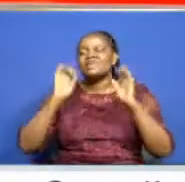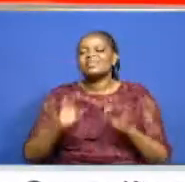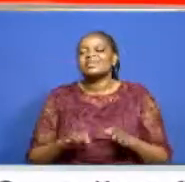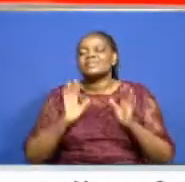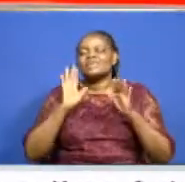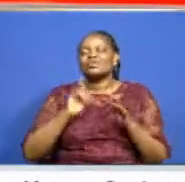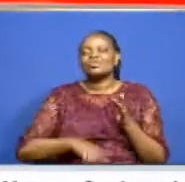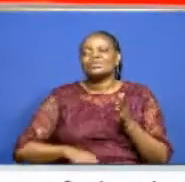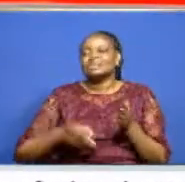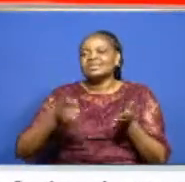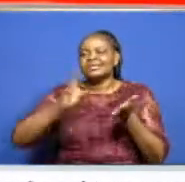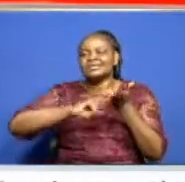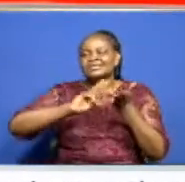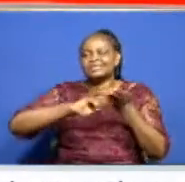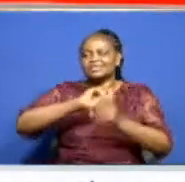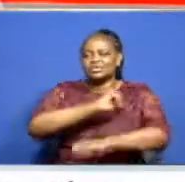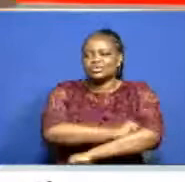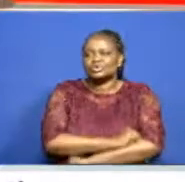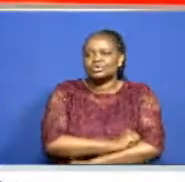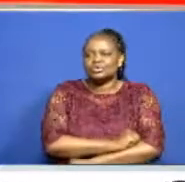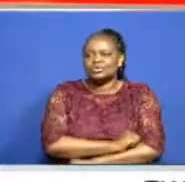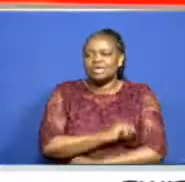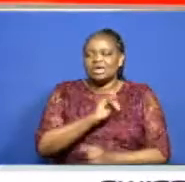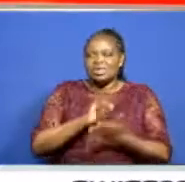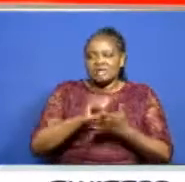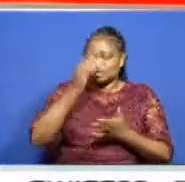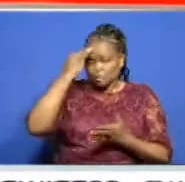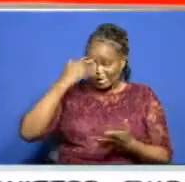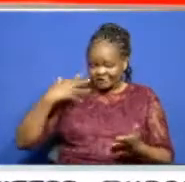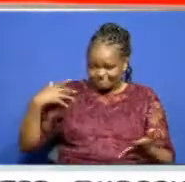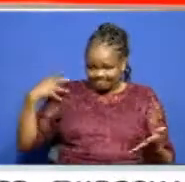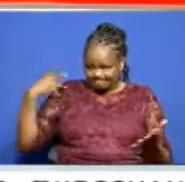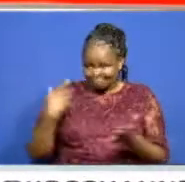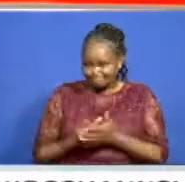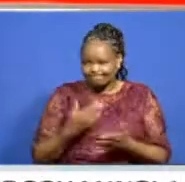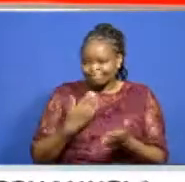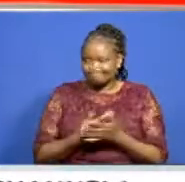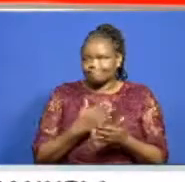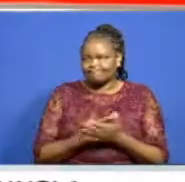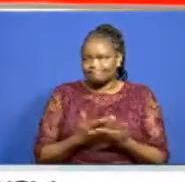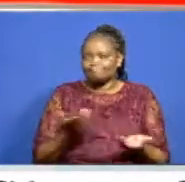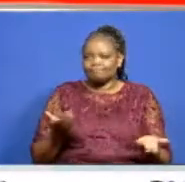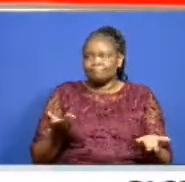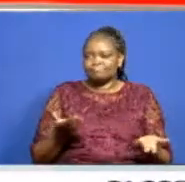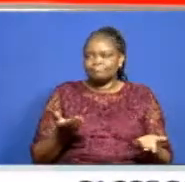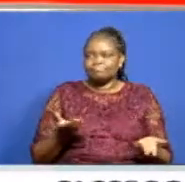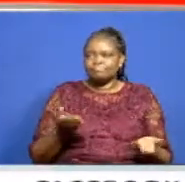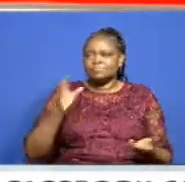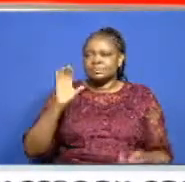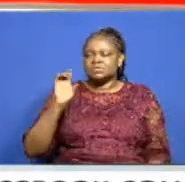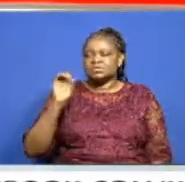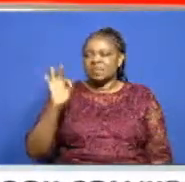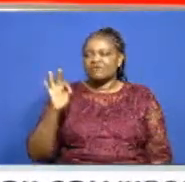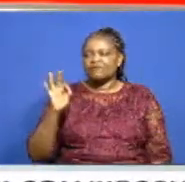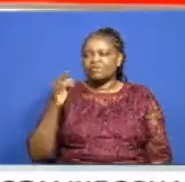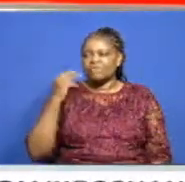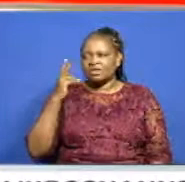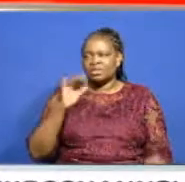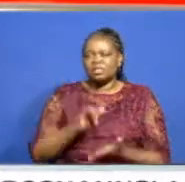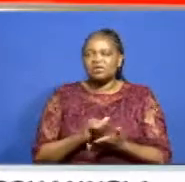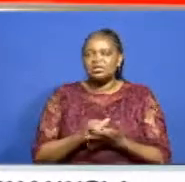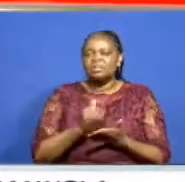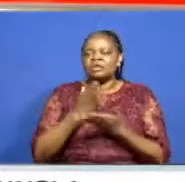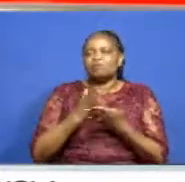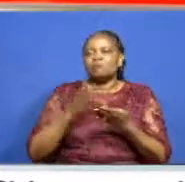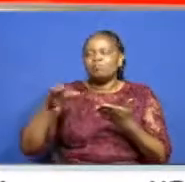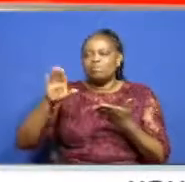even the number of years that we have had with the CDF going, you could still find that some parts of this